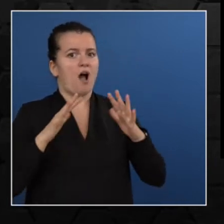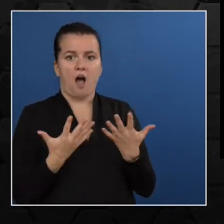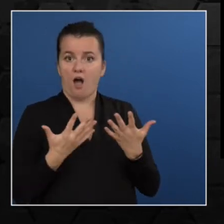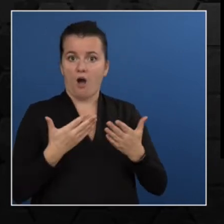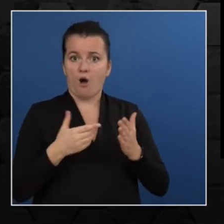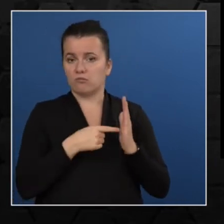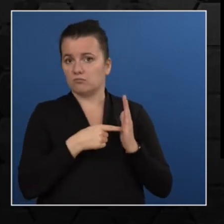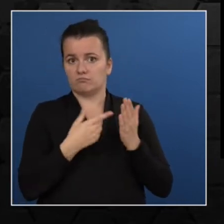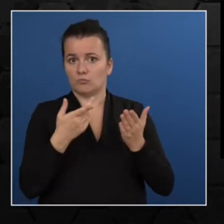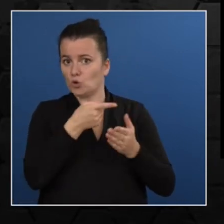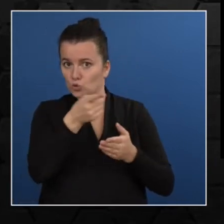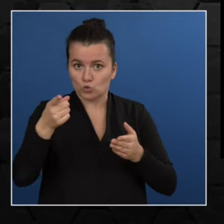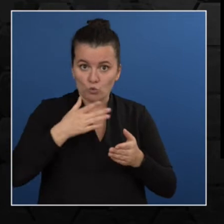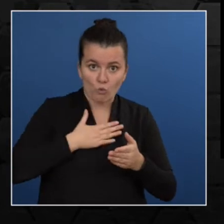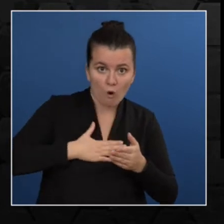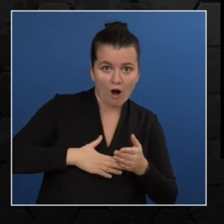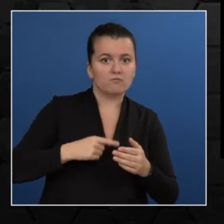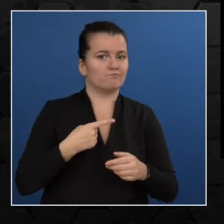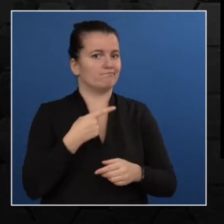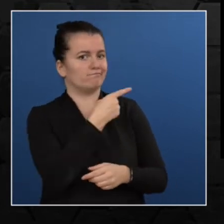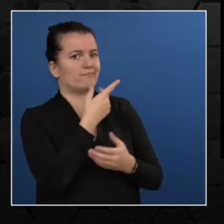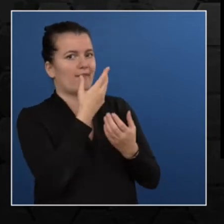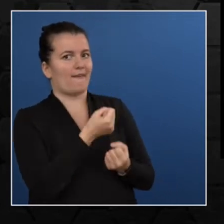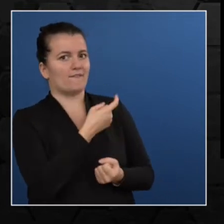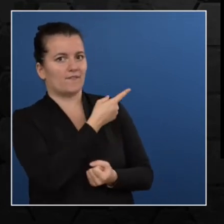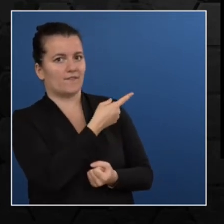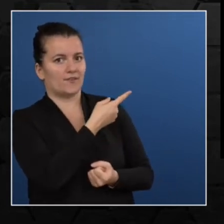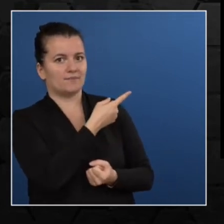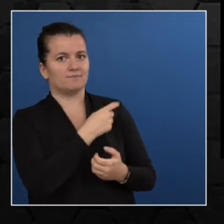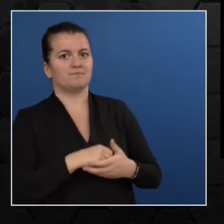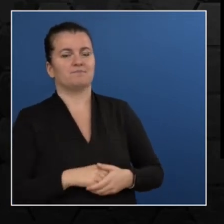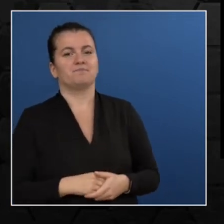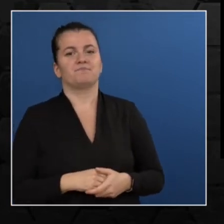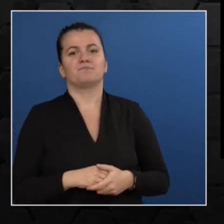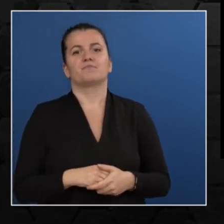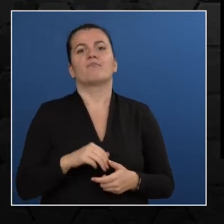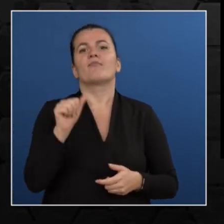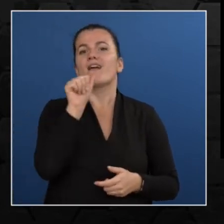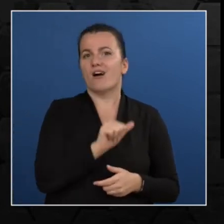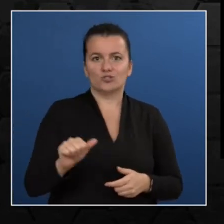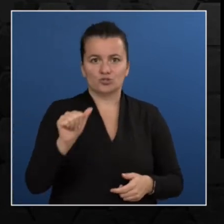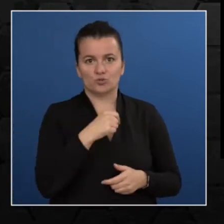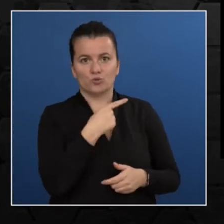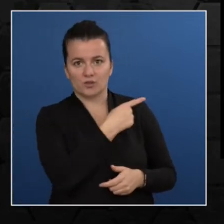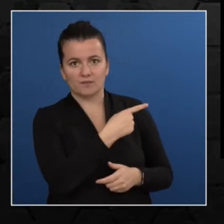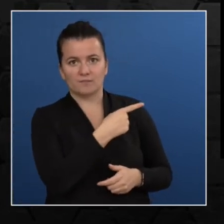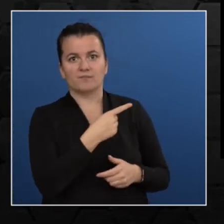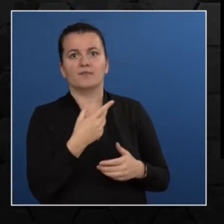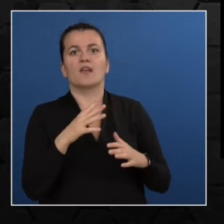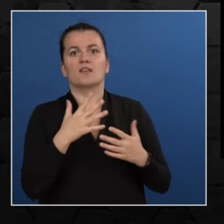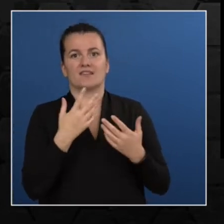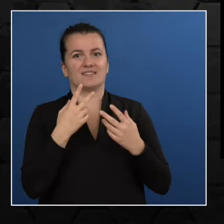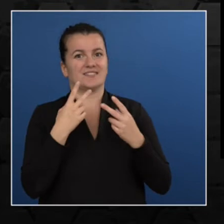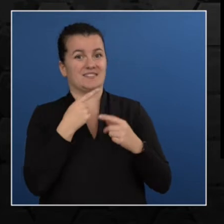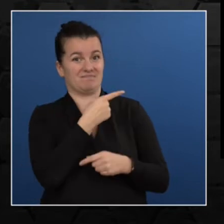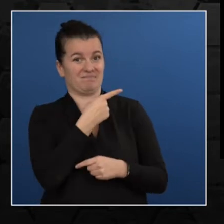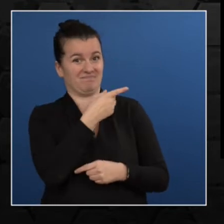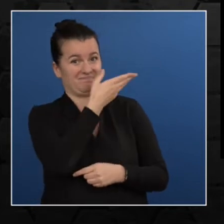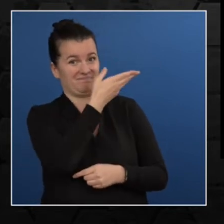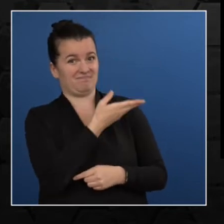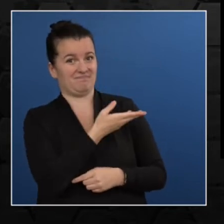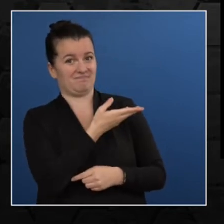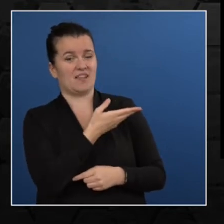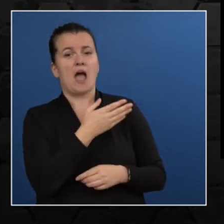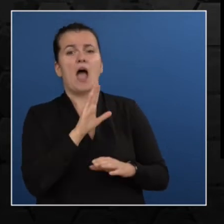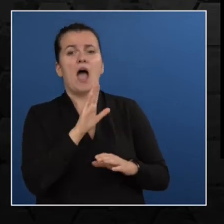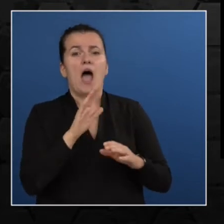credits, and focus and determination because it's not easy at first try, but over time, you'll get the hang of it and it'll